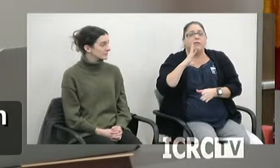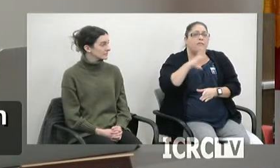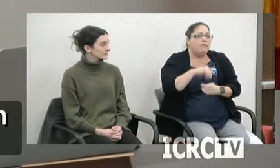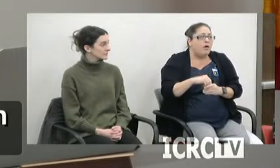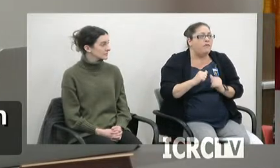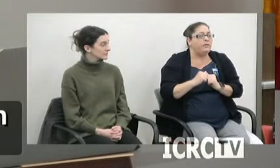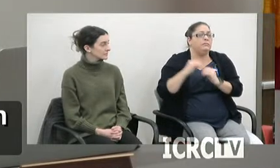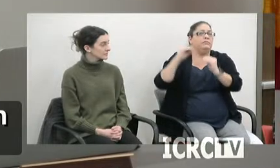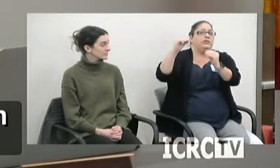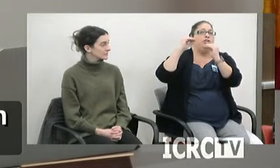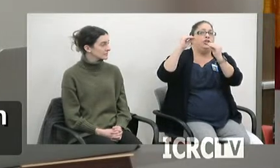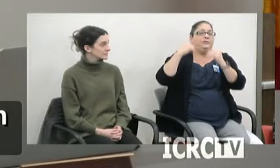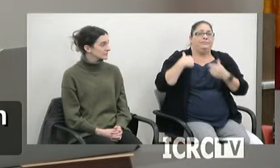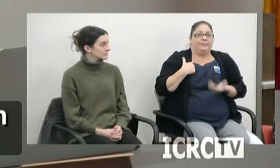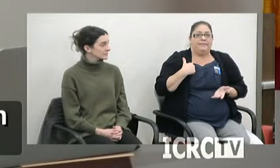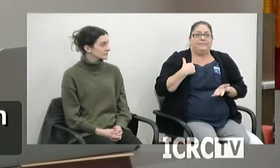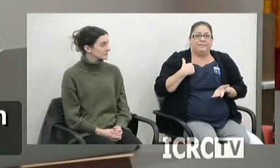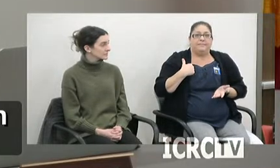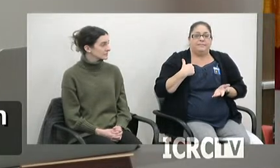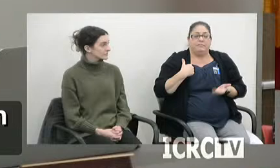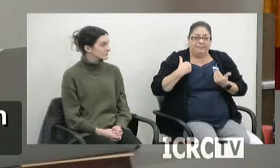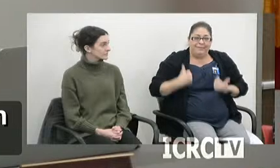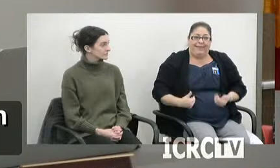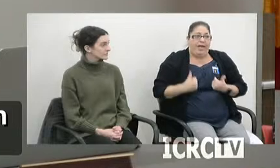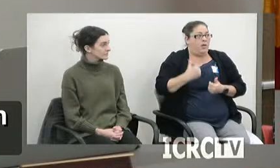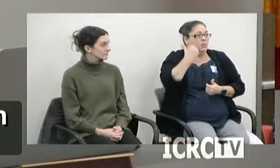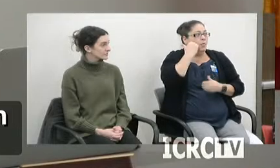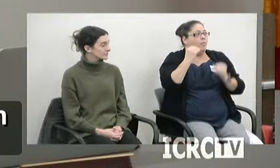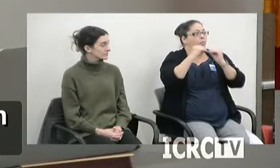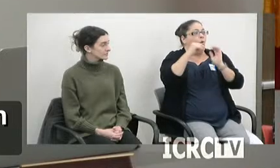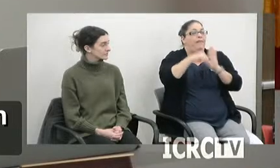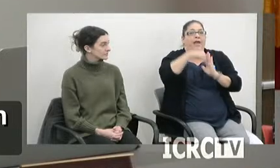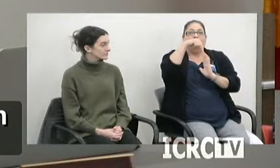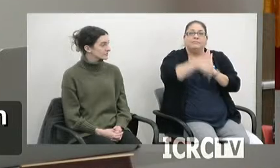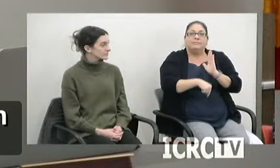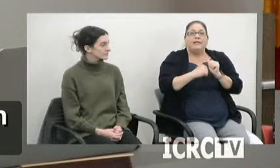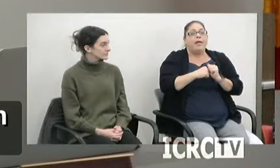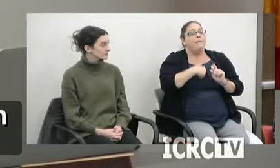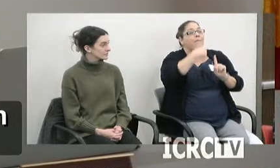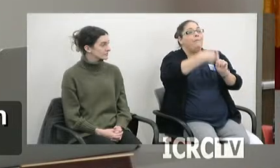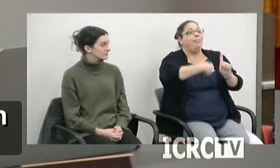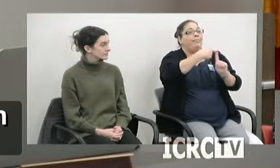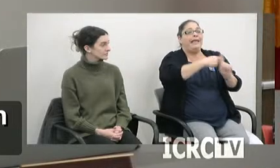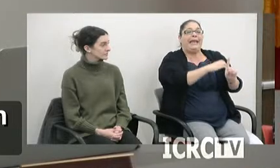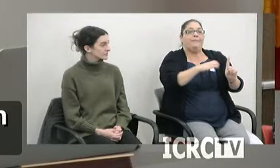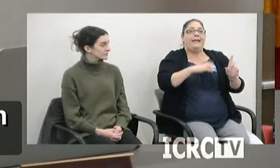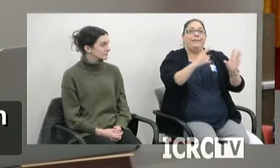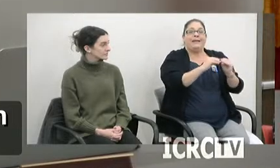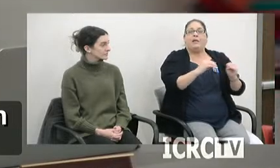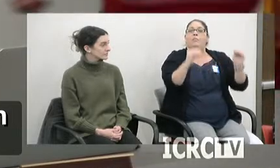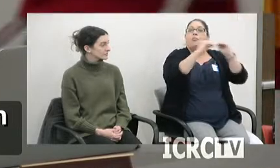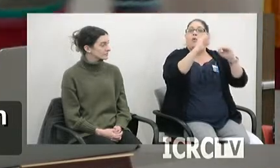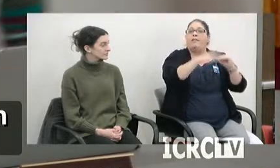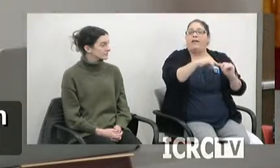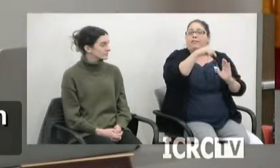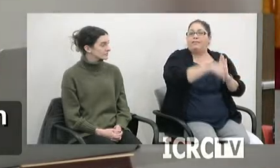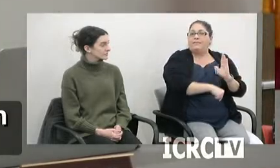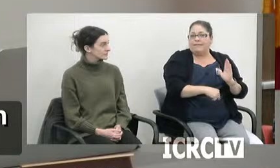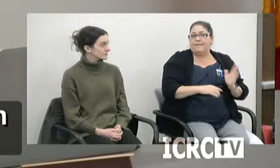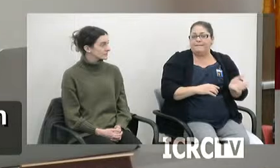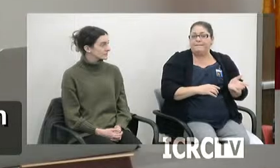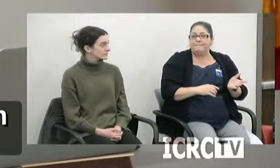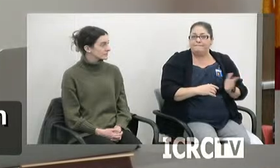and teaching me that being a board member is much more than going to a monthly committee meeting and the monthly board